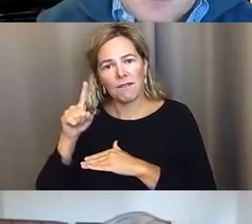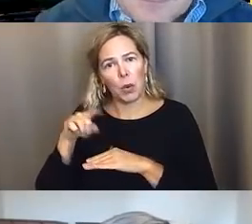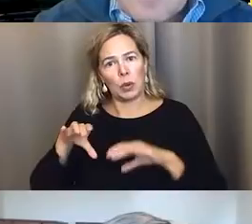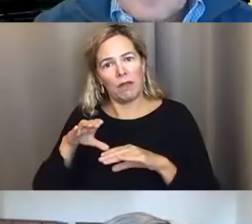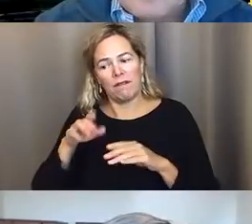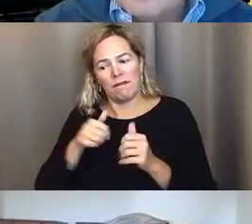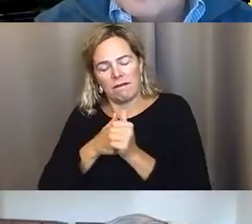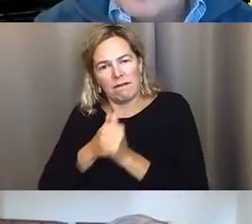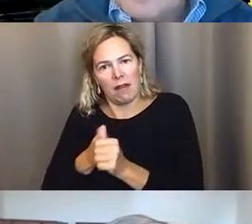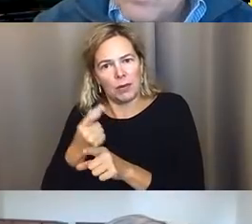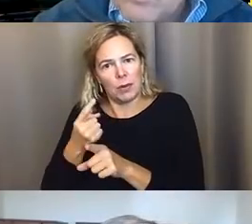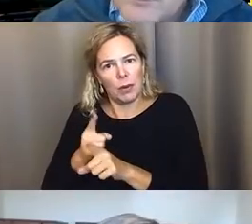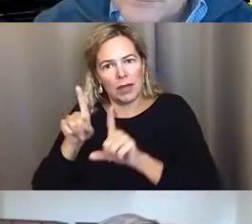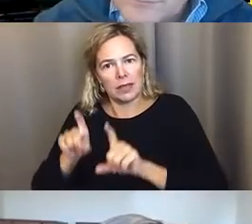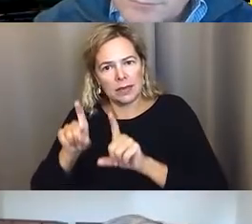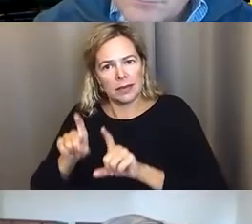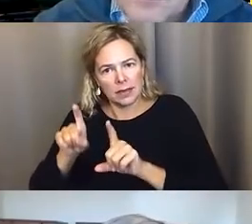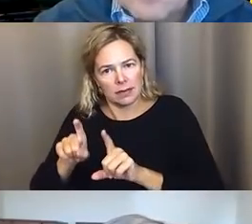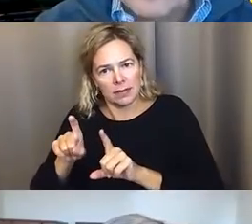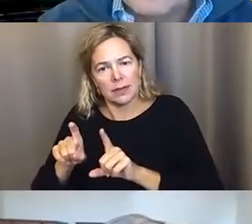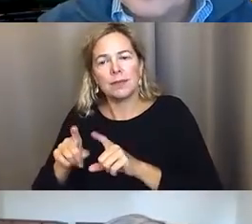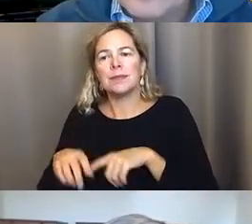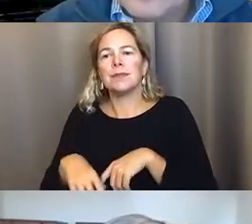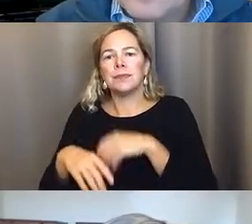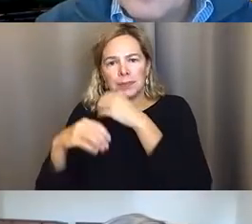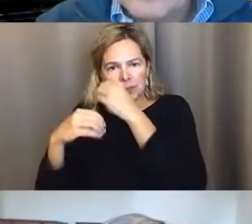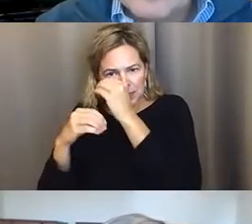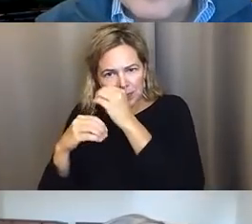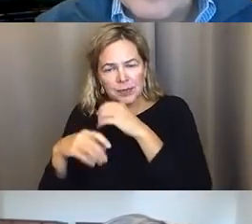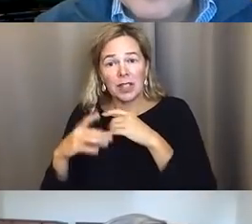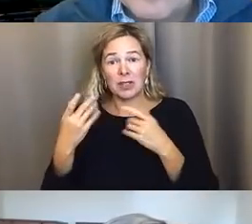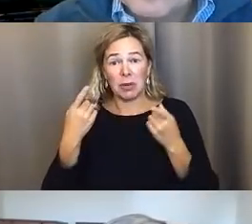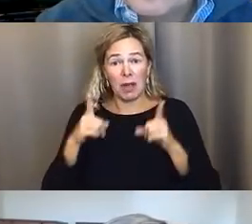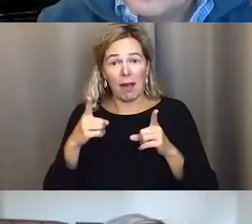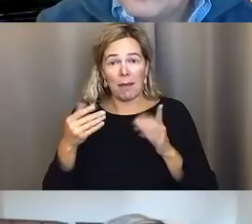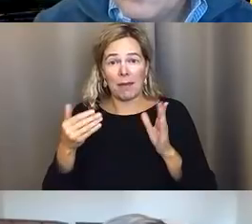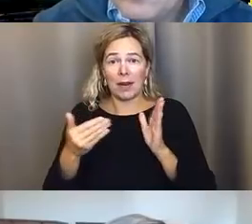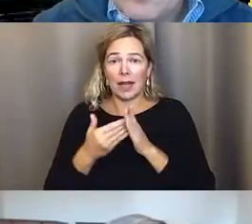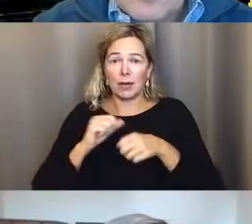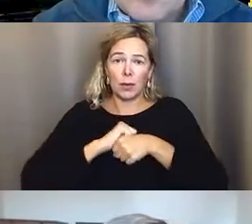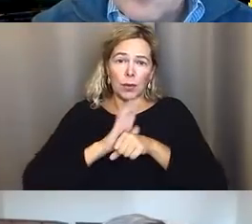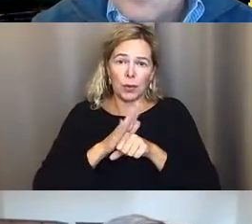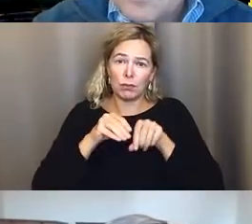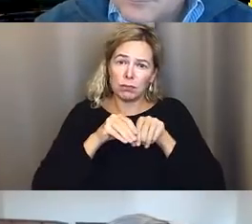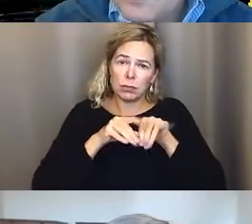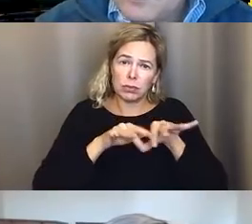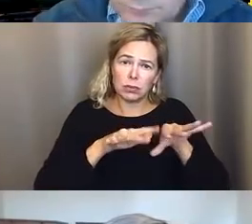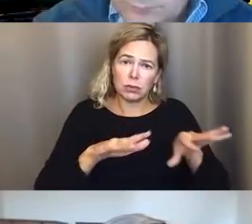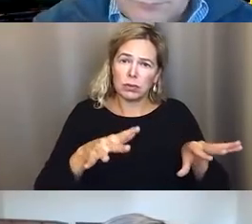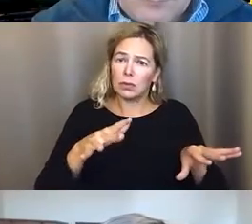think we will, and if we have another resurgence, we will need to use